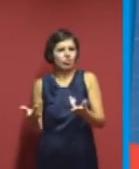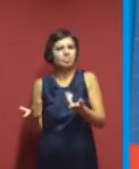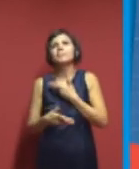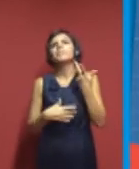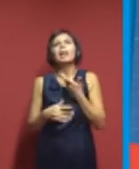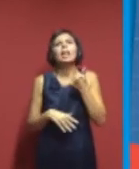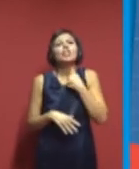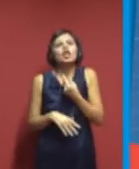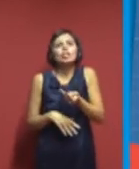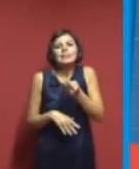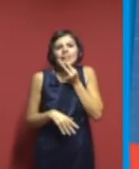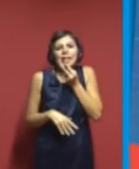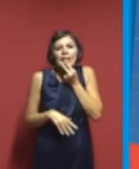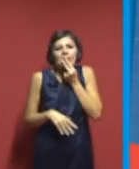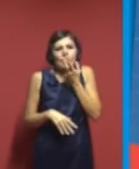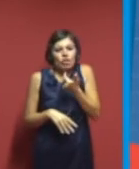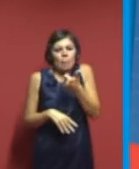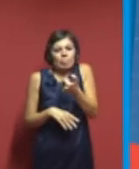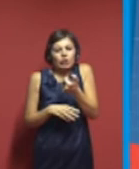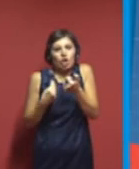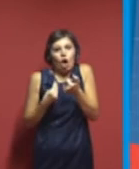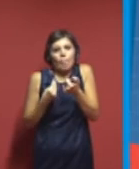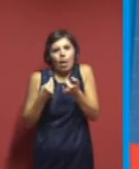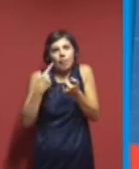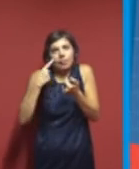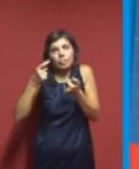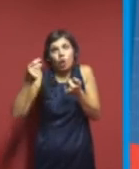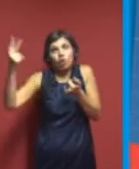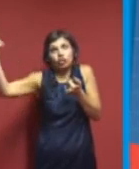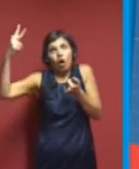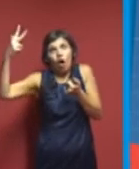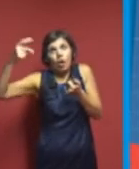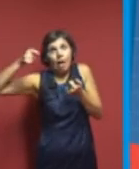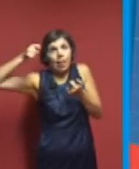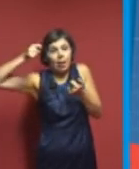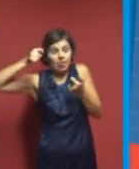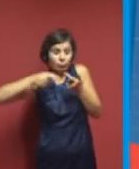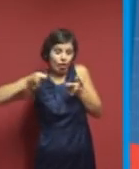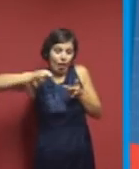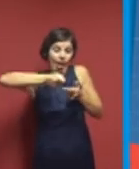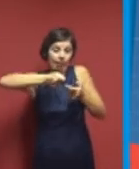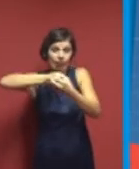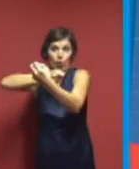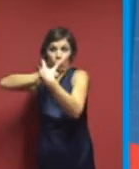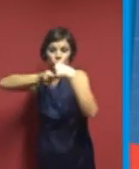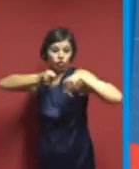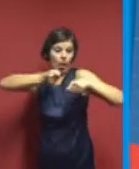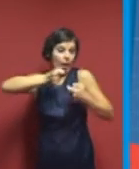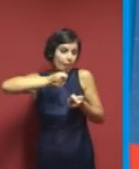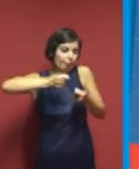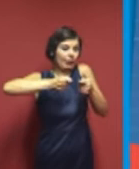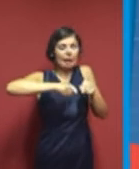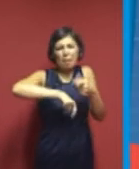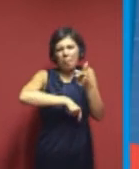with a lens? But, it does work. Here's some others. the 360-degree camera, the umbrella